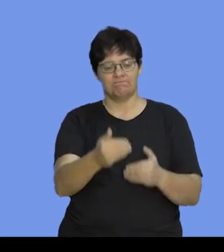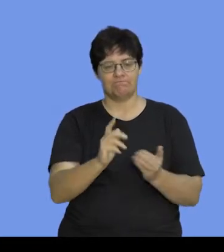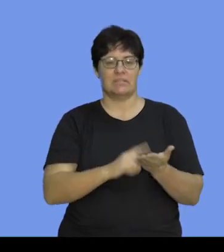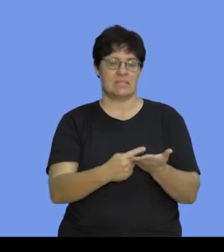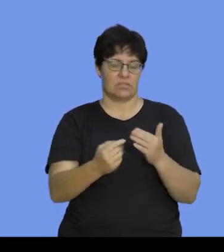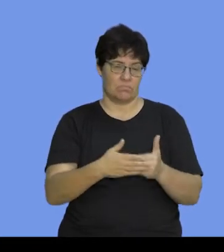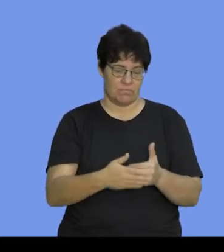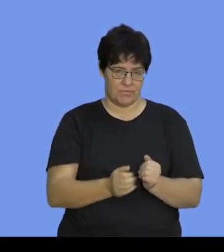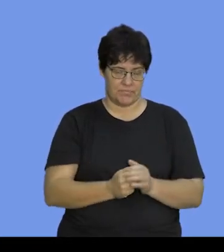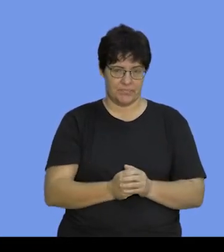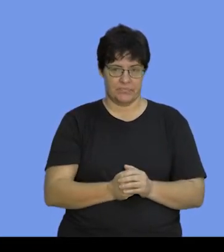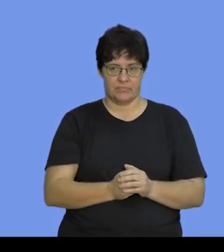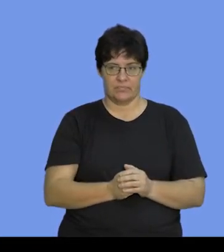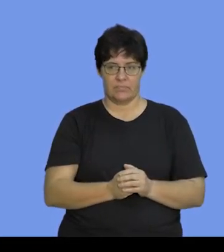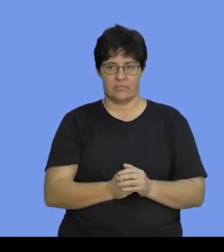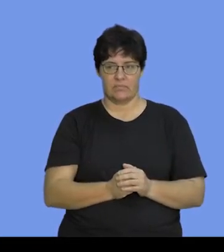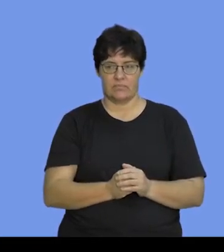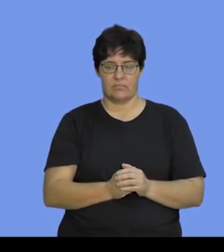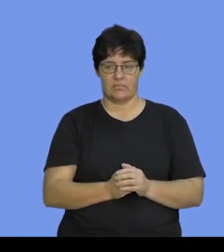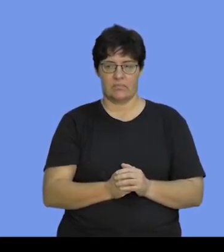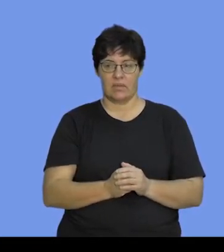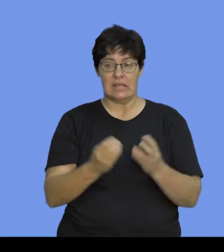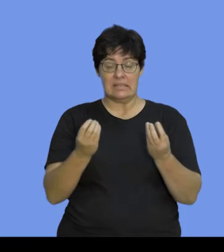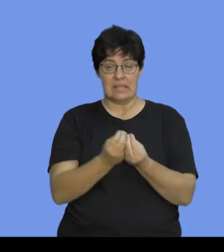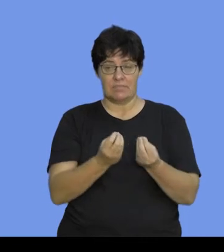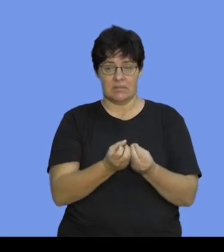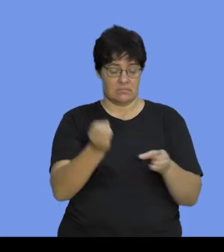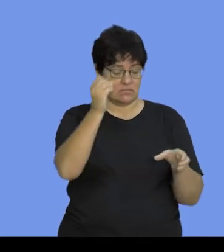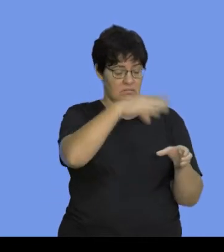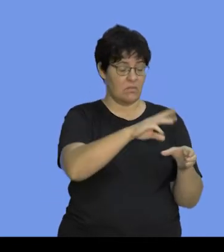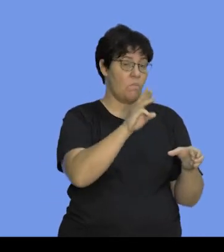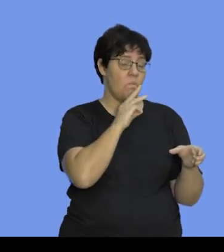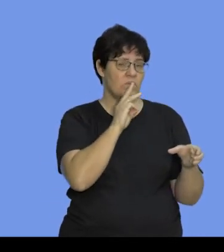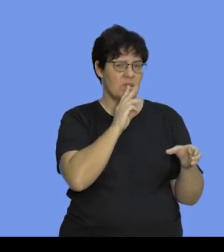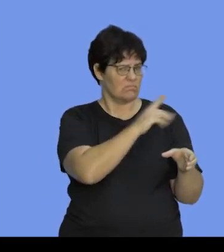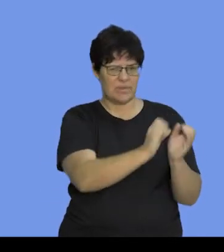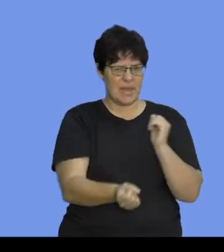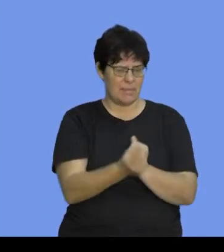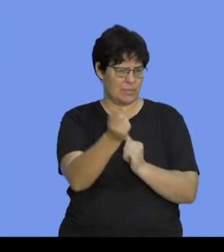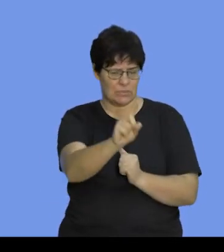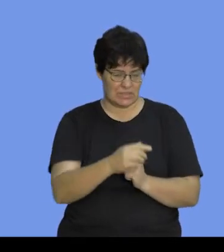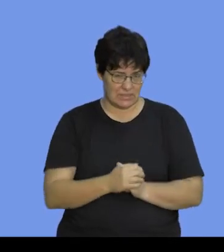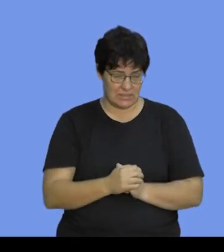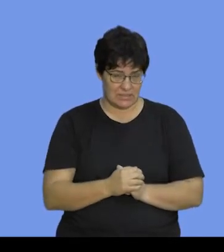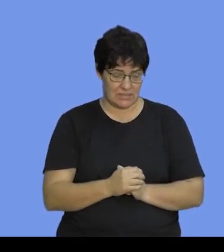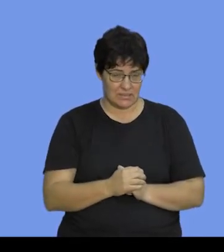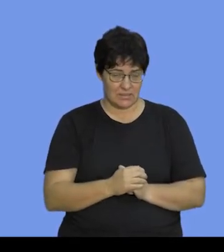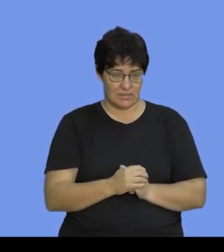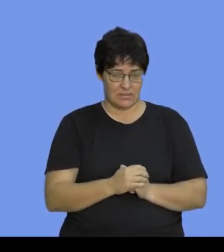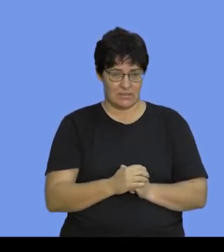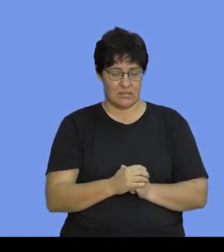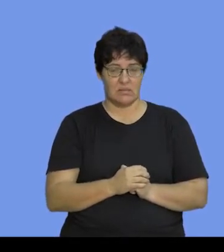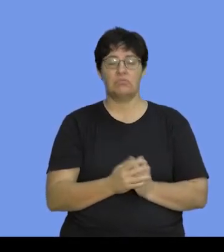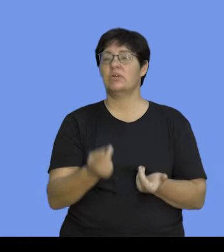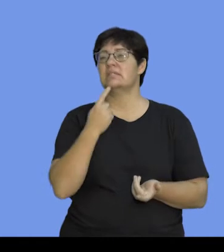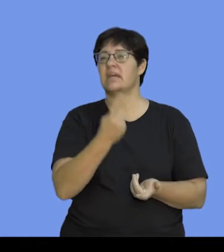discussion. It says here, what happens when a substance dissolves in water? So the understanding is that when we